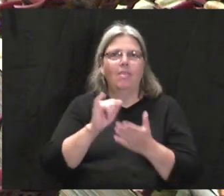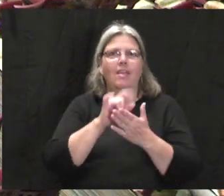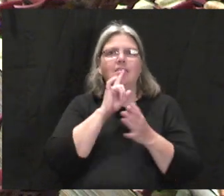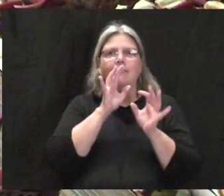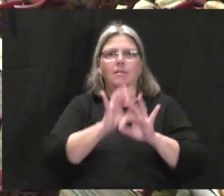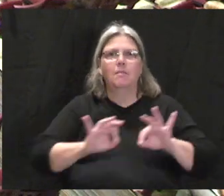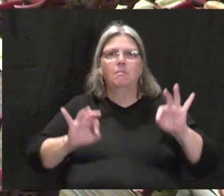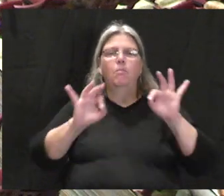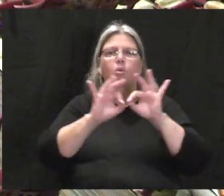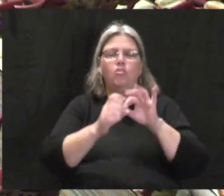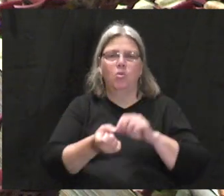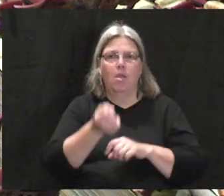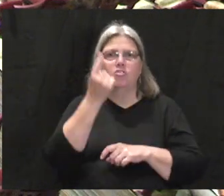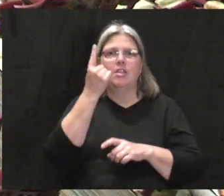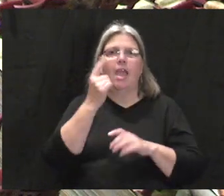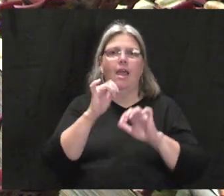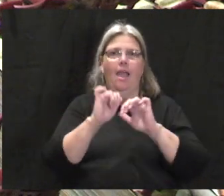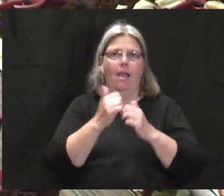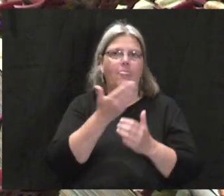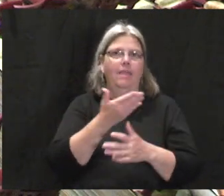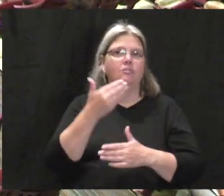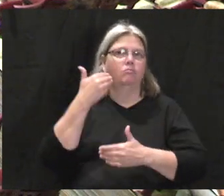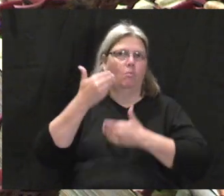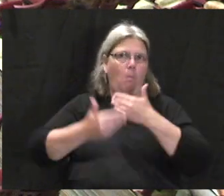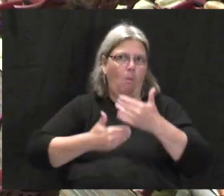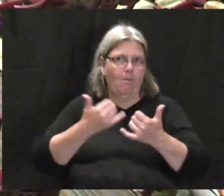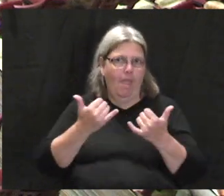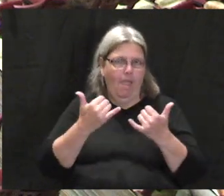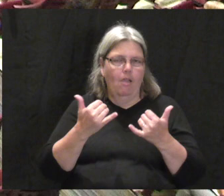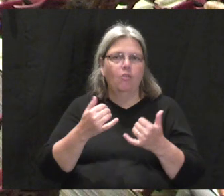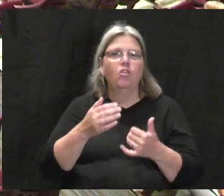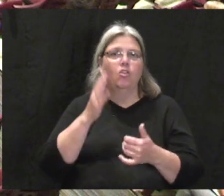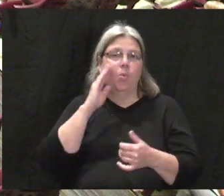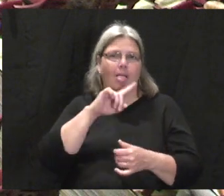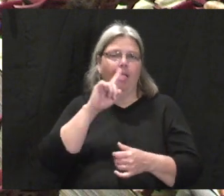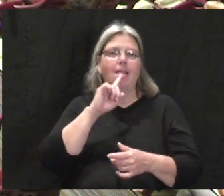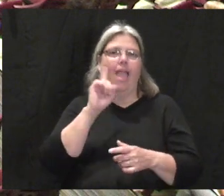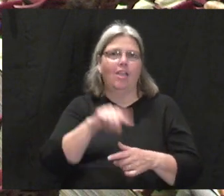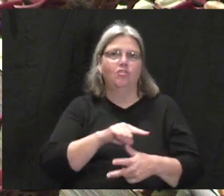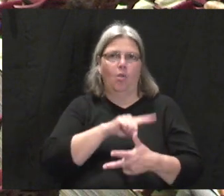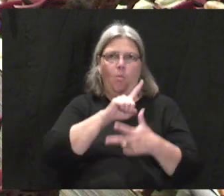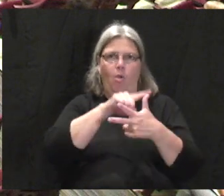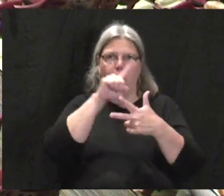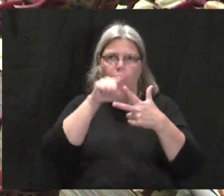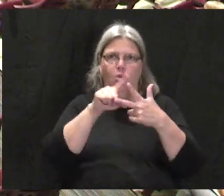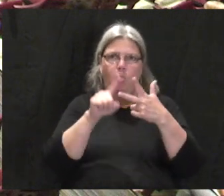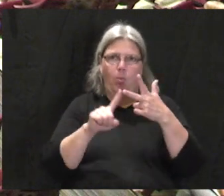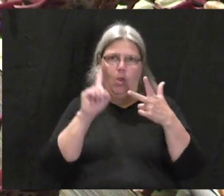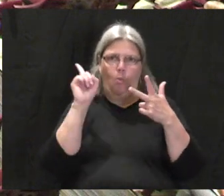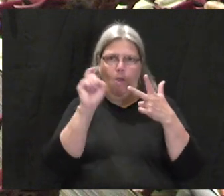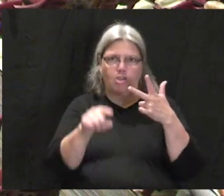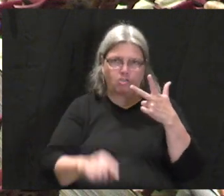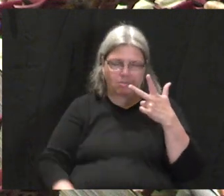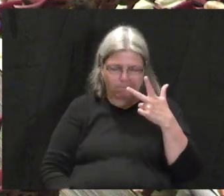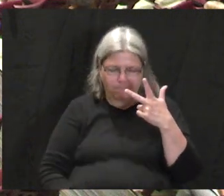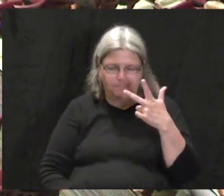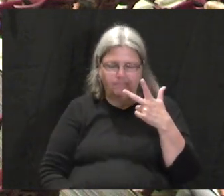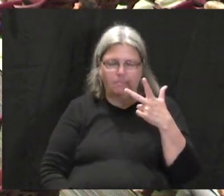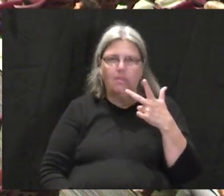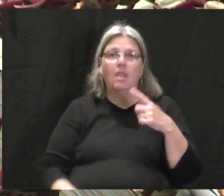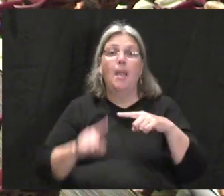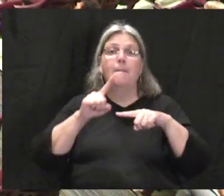tonight, and your own experiences and observations in terms of the DEO